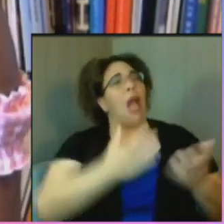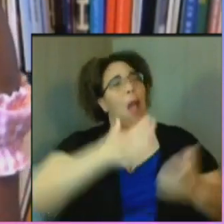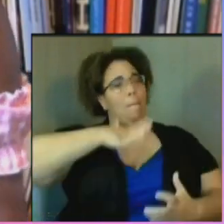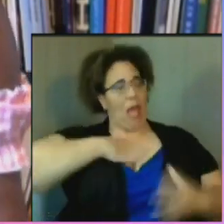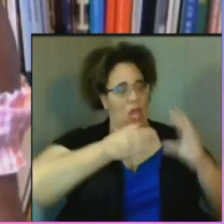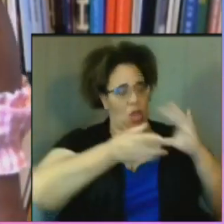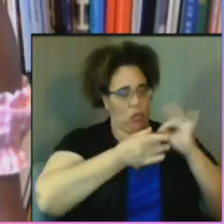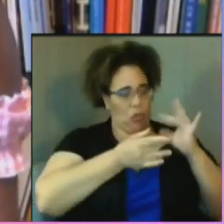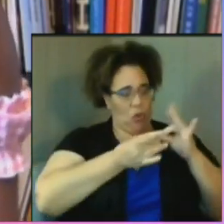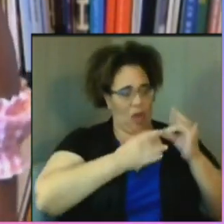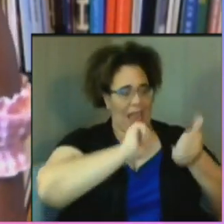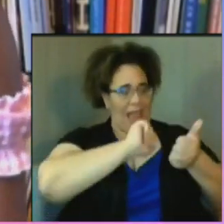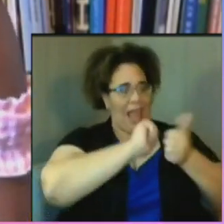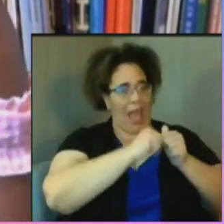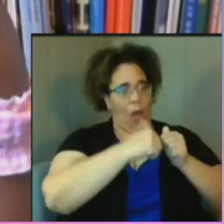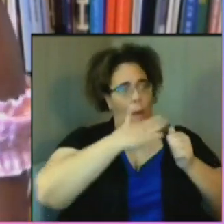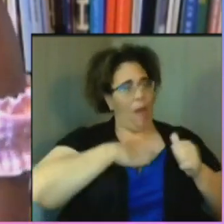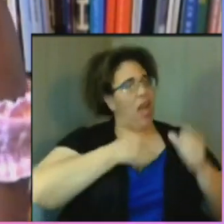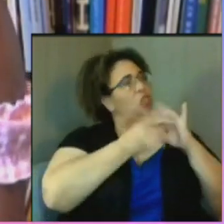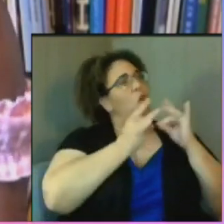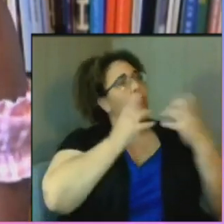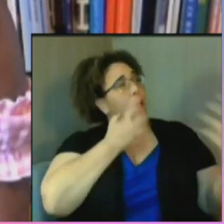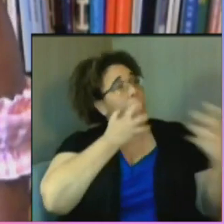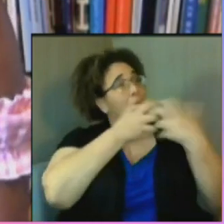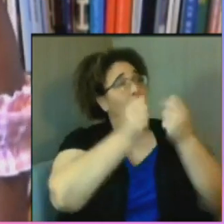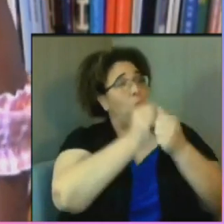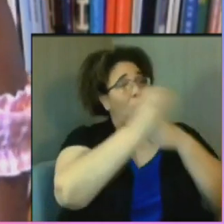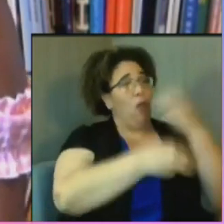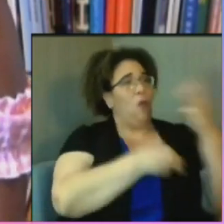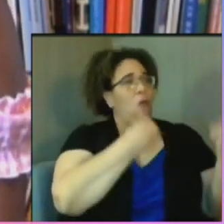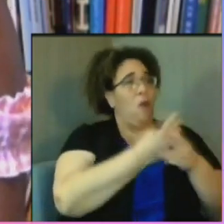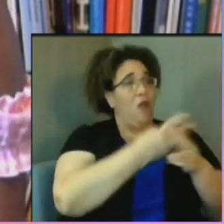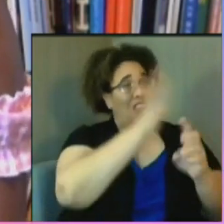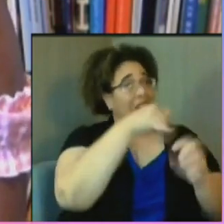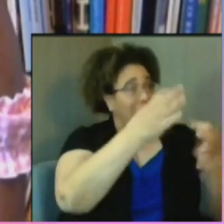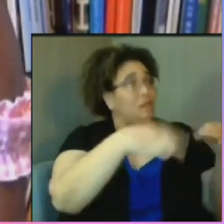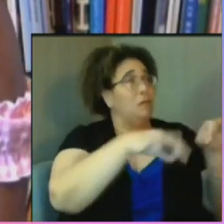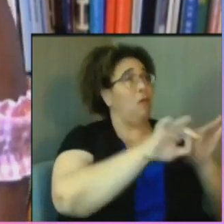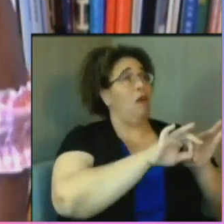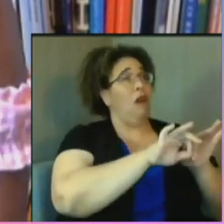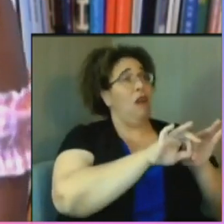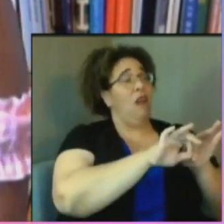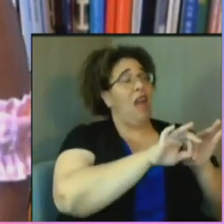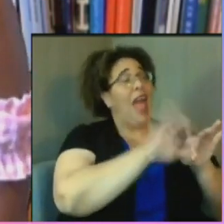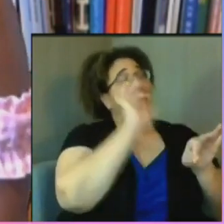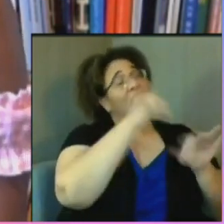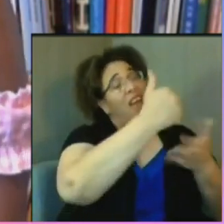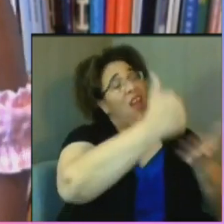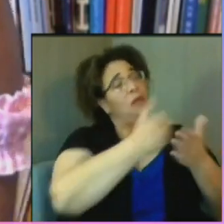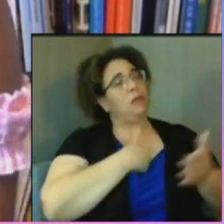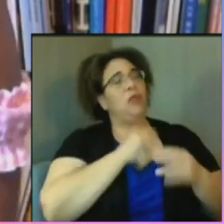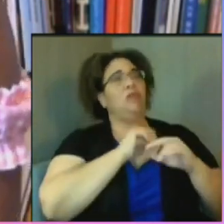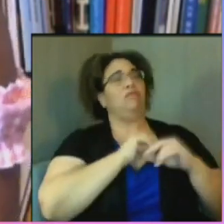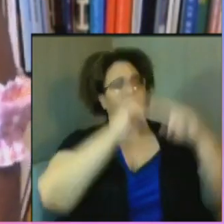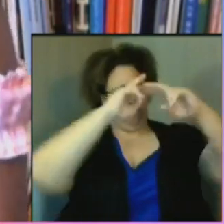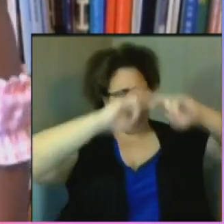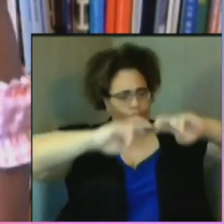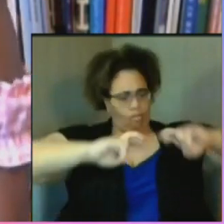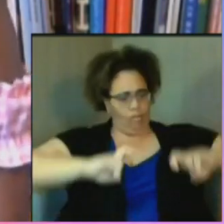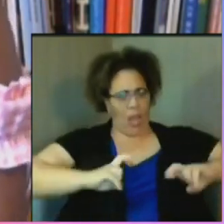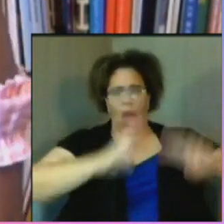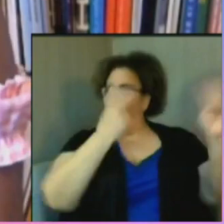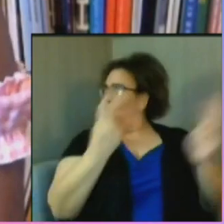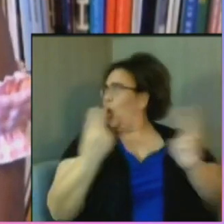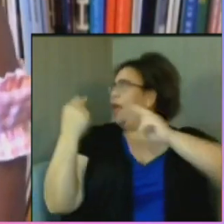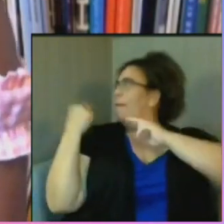where I want to place my story in the world, it's really coming to terms with you know, the way I was raised and really looking into fantasy and